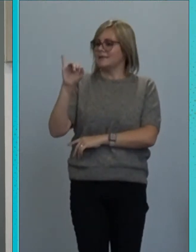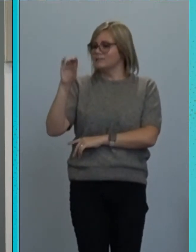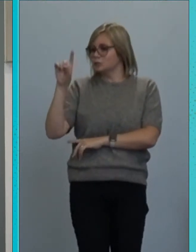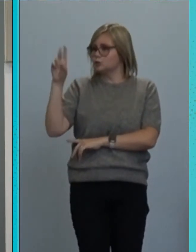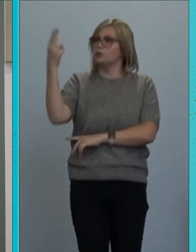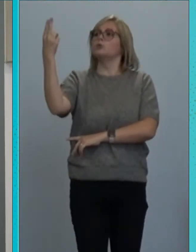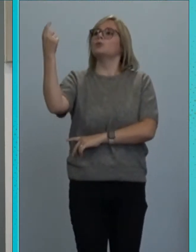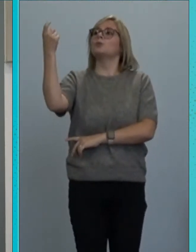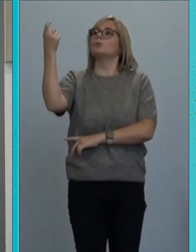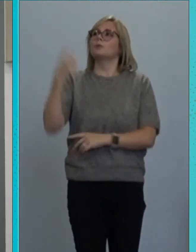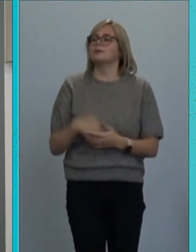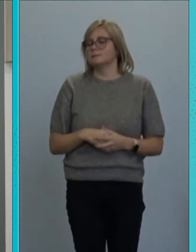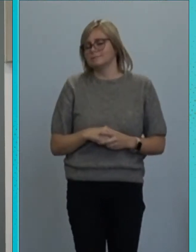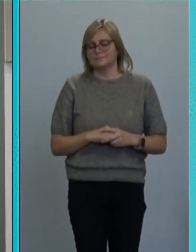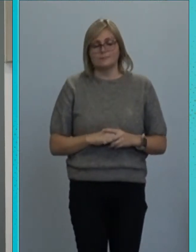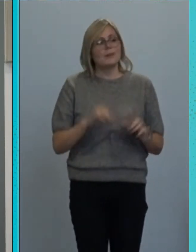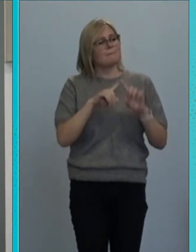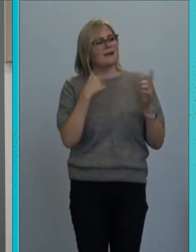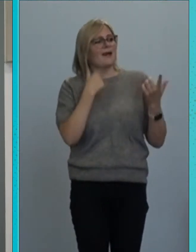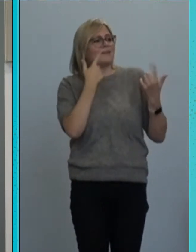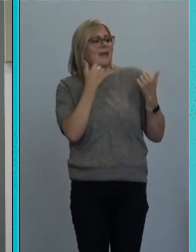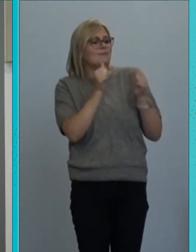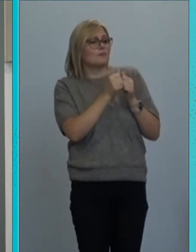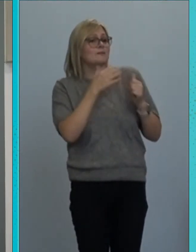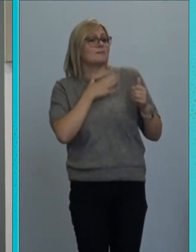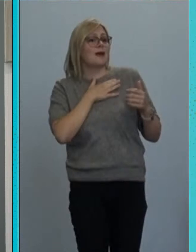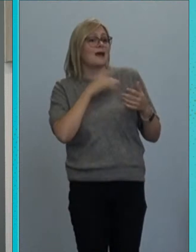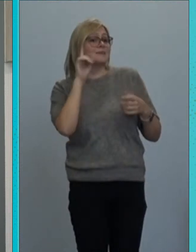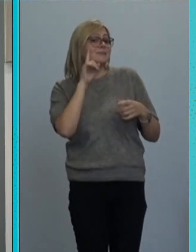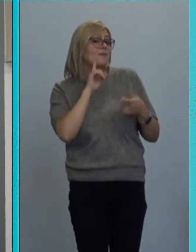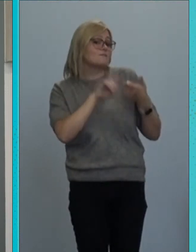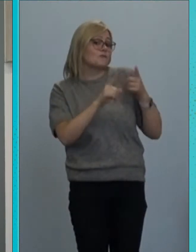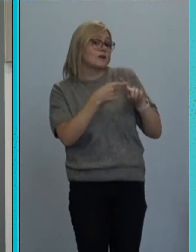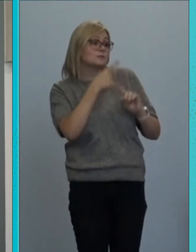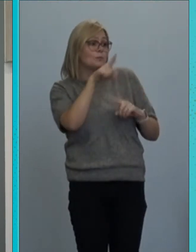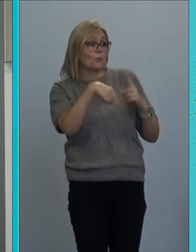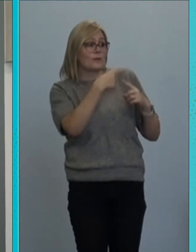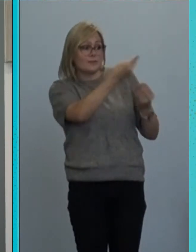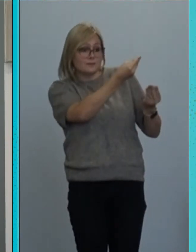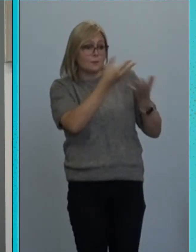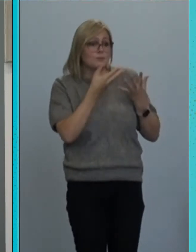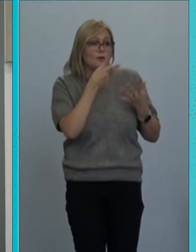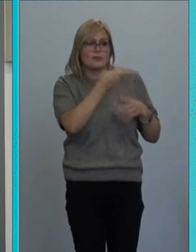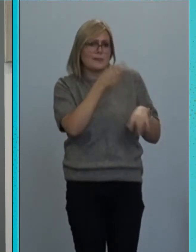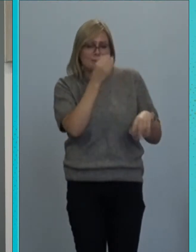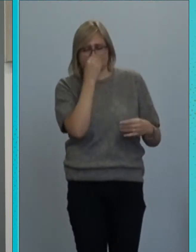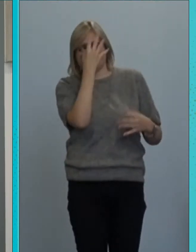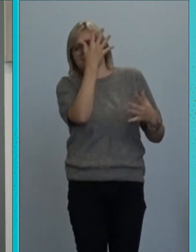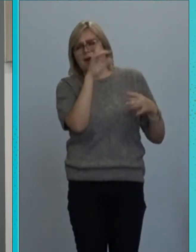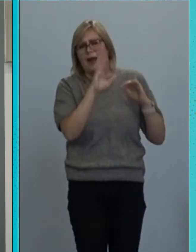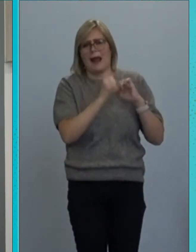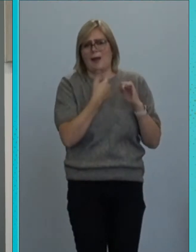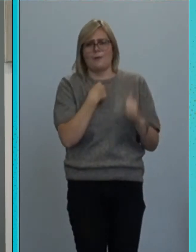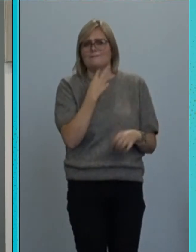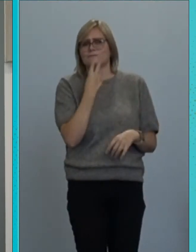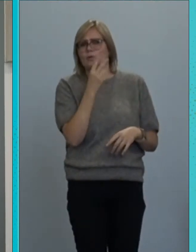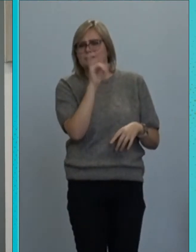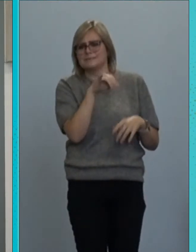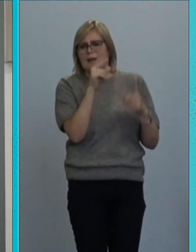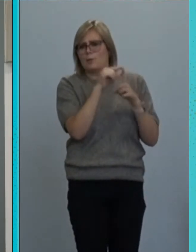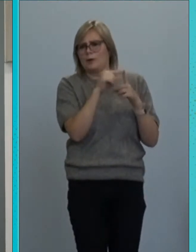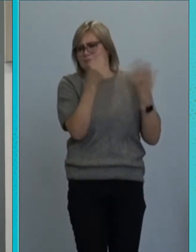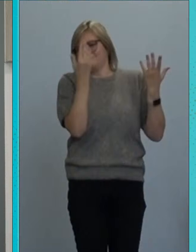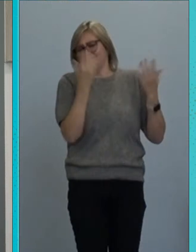But I laughed with my deaf friends when they told me they couldn't care less how I pronounced